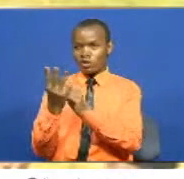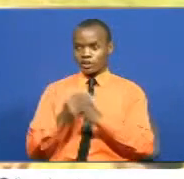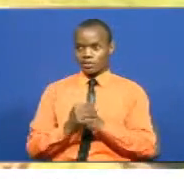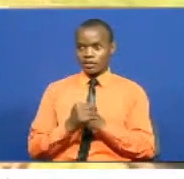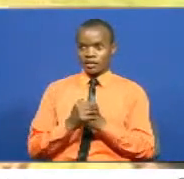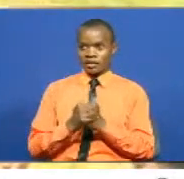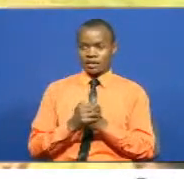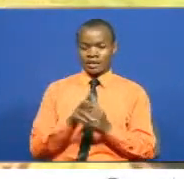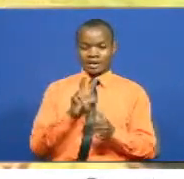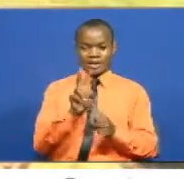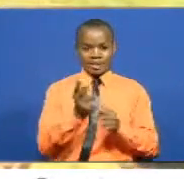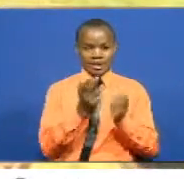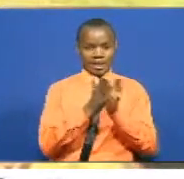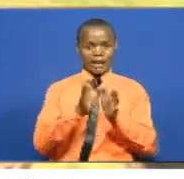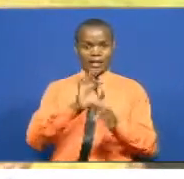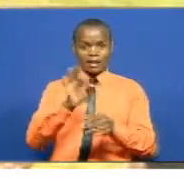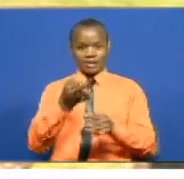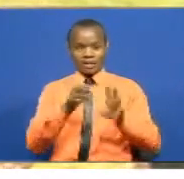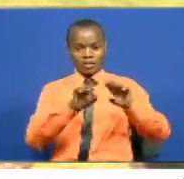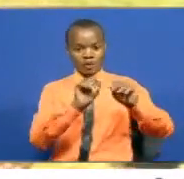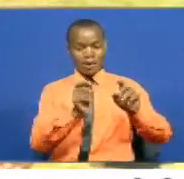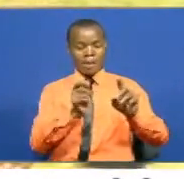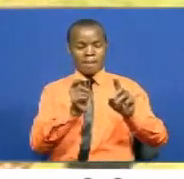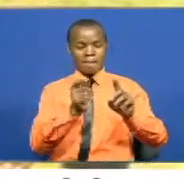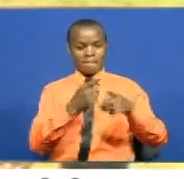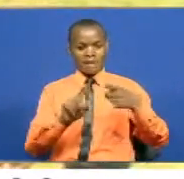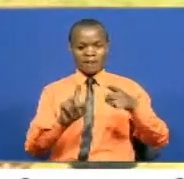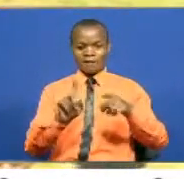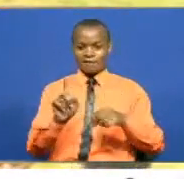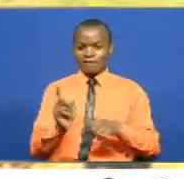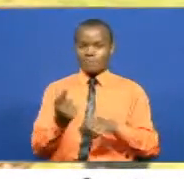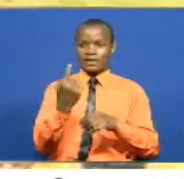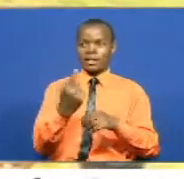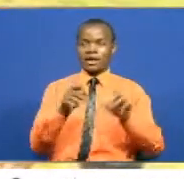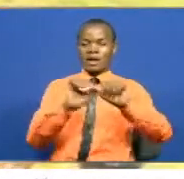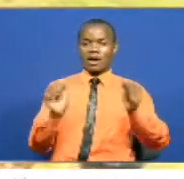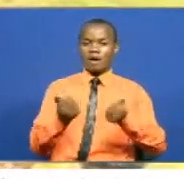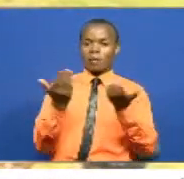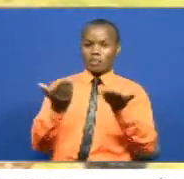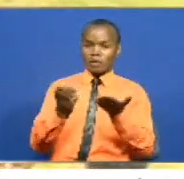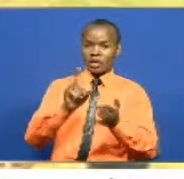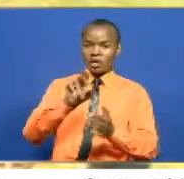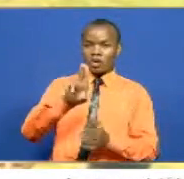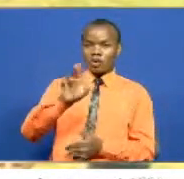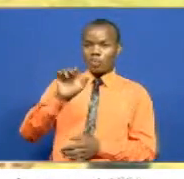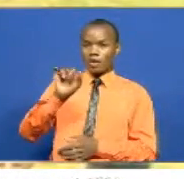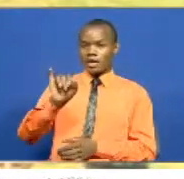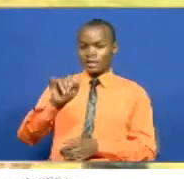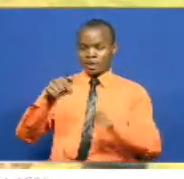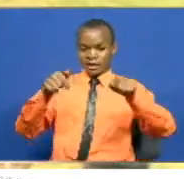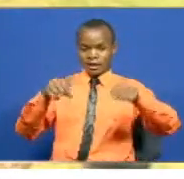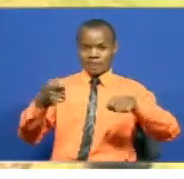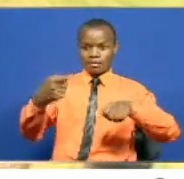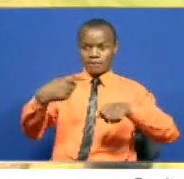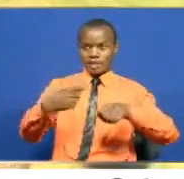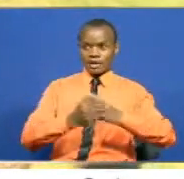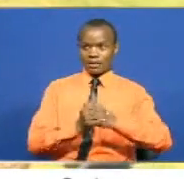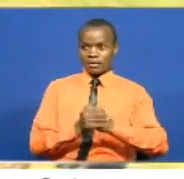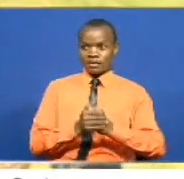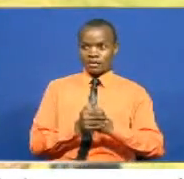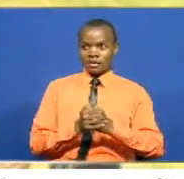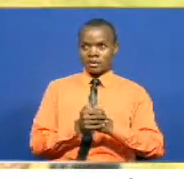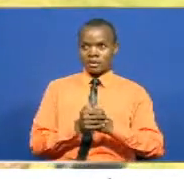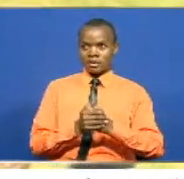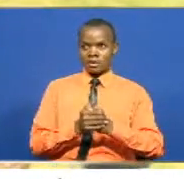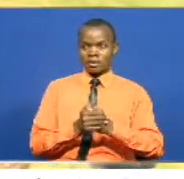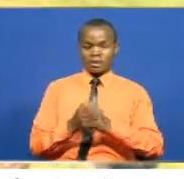and fourth rounds of qualification, but the first round of qualification will be held in Dubai this month. And earlier on